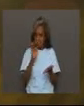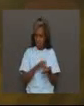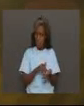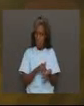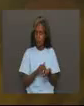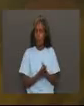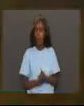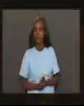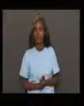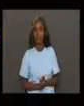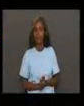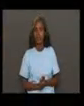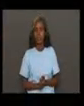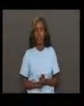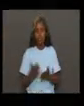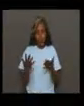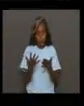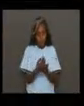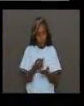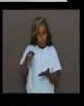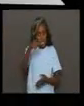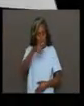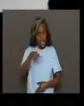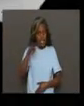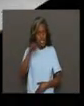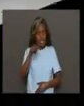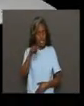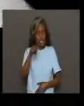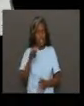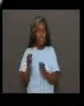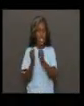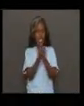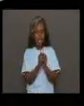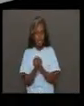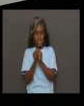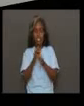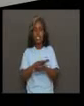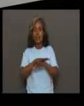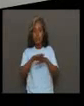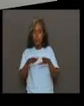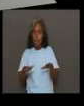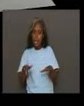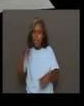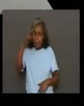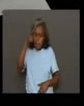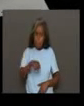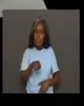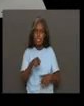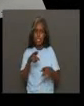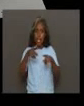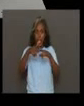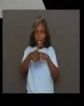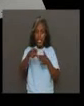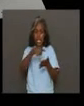us review. To produce a circle, the intersecting plane must cut